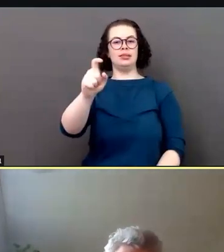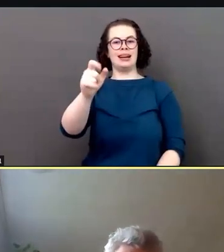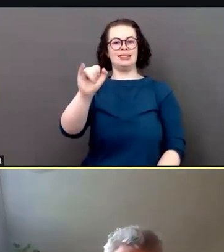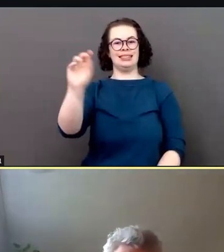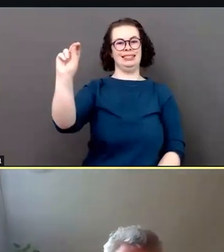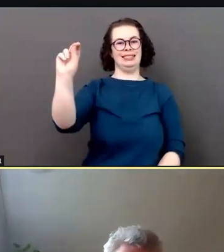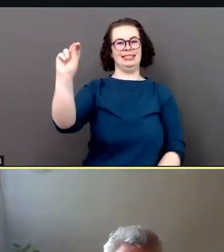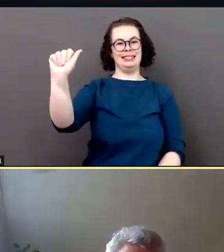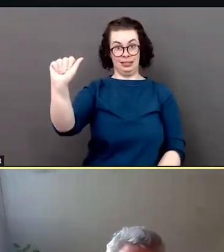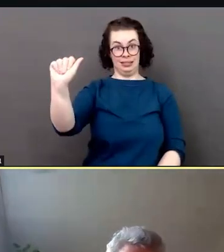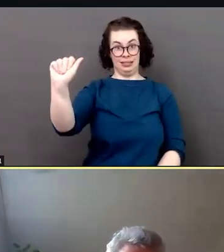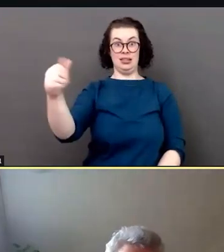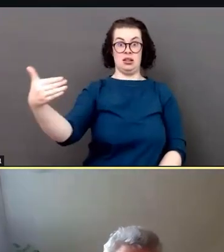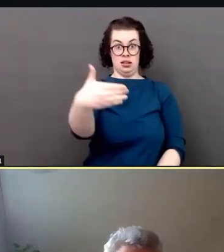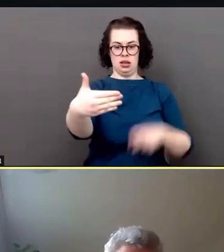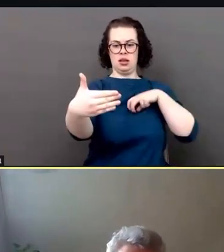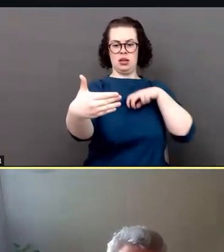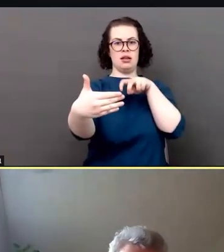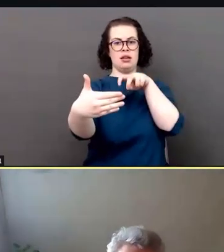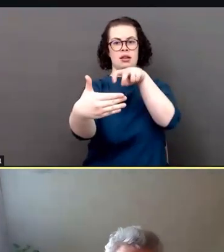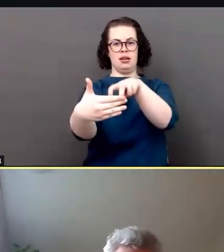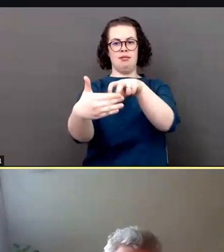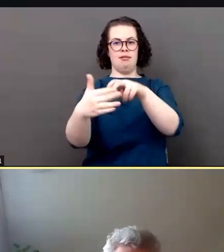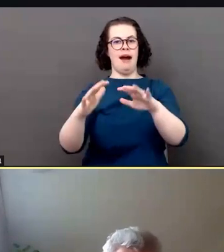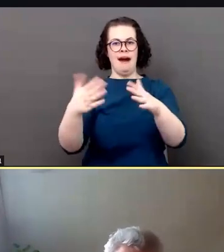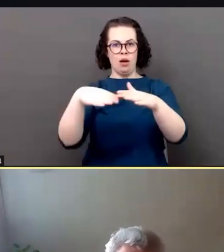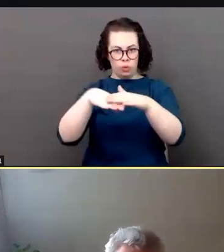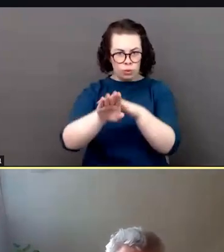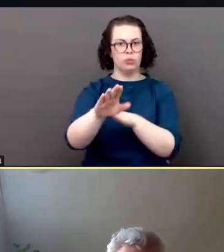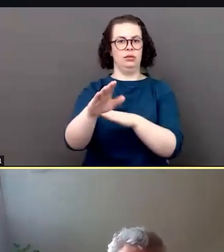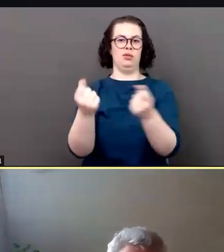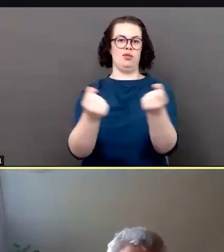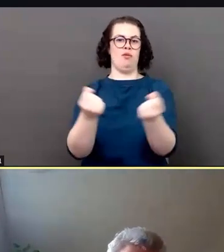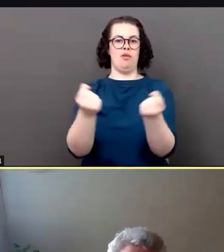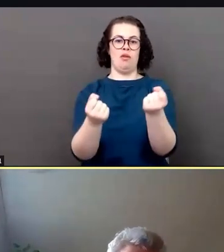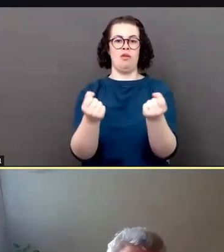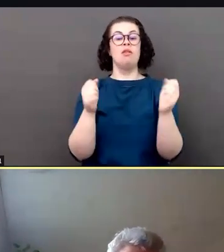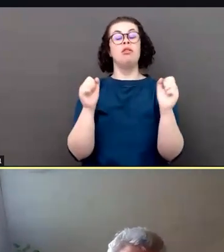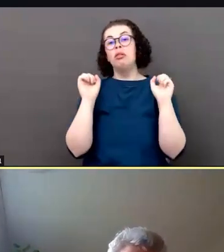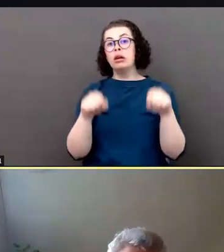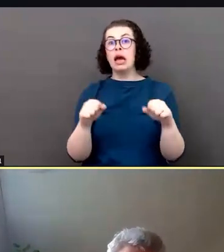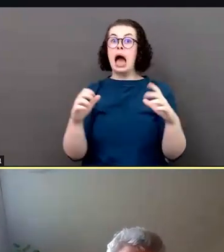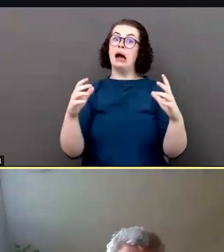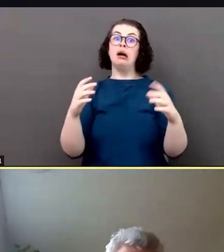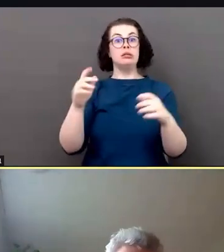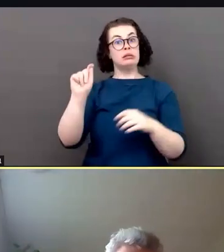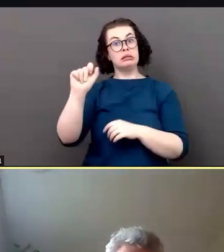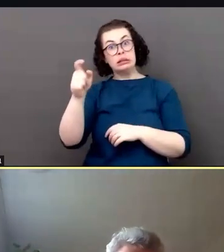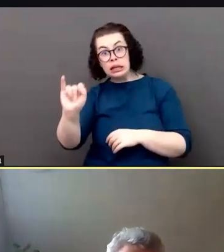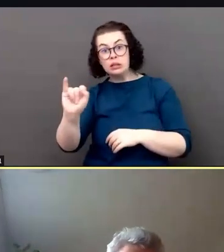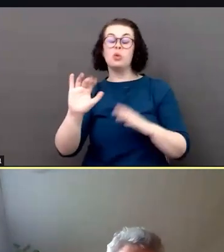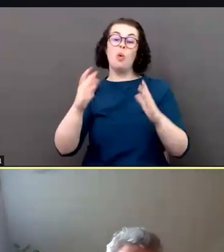up or set down, and it could be for a larger van, or it could be a bus